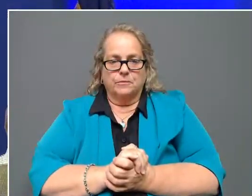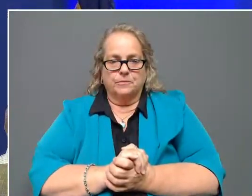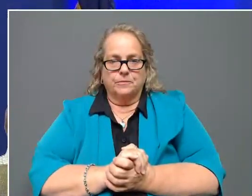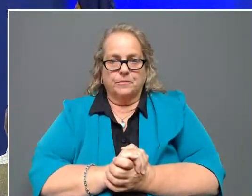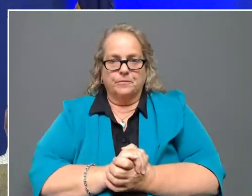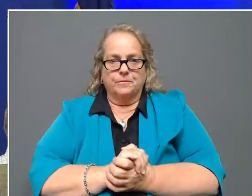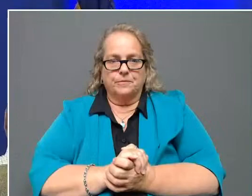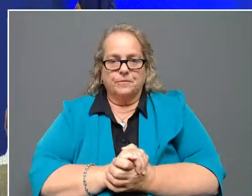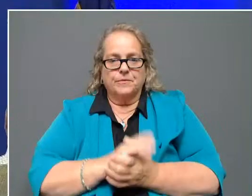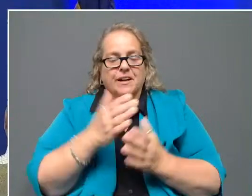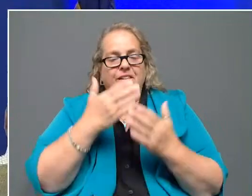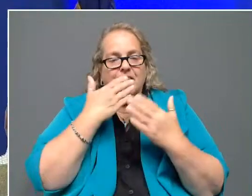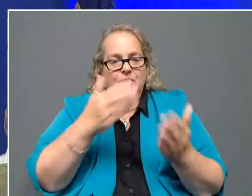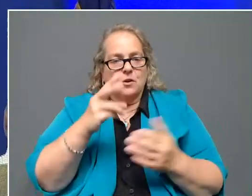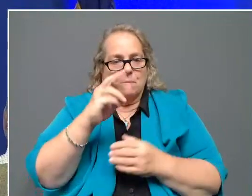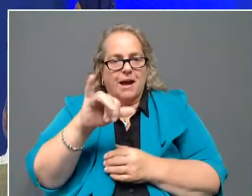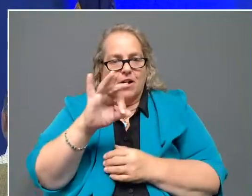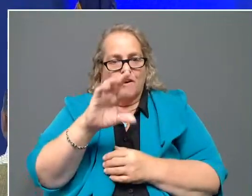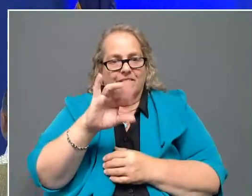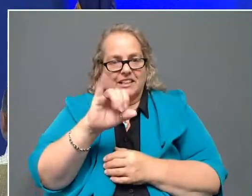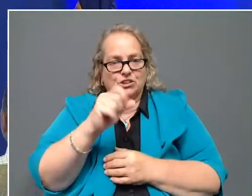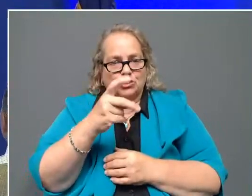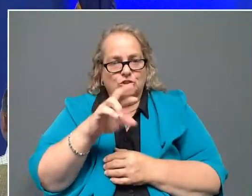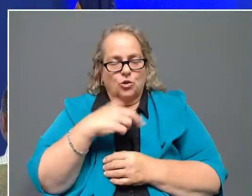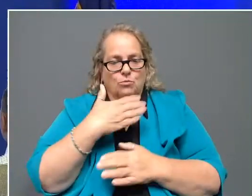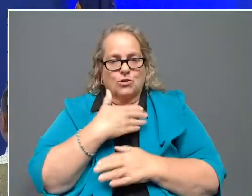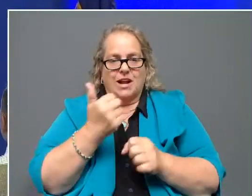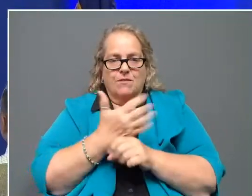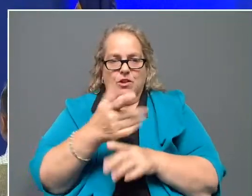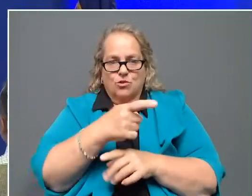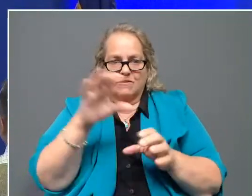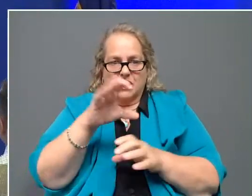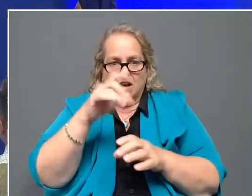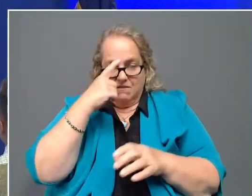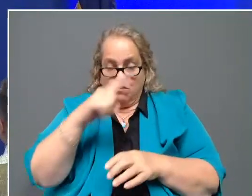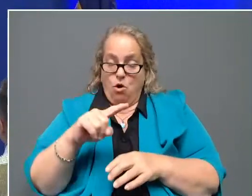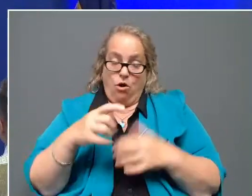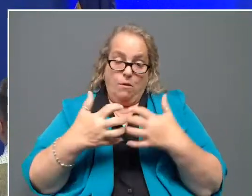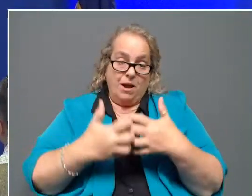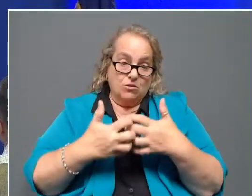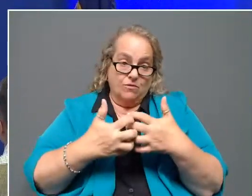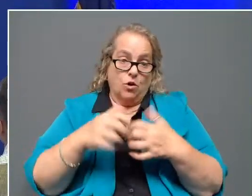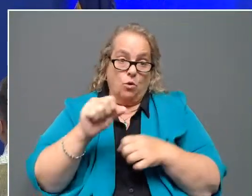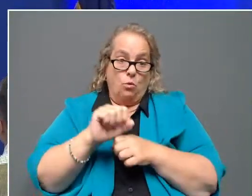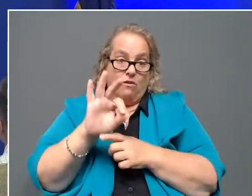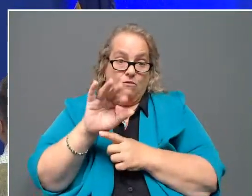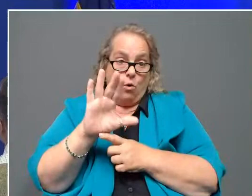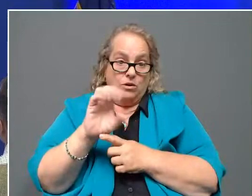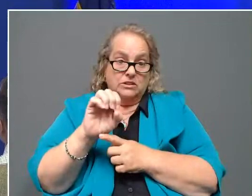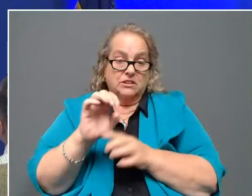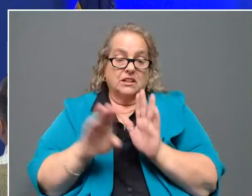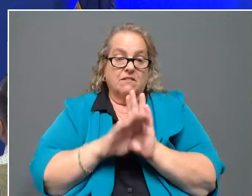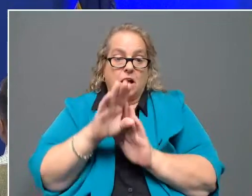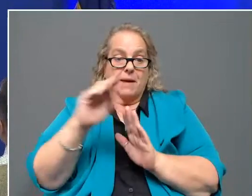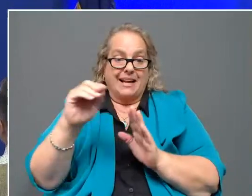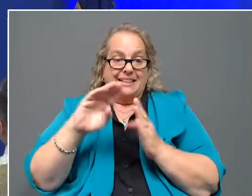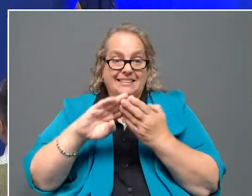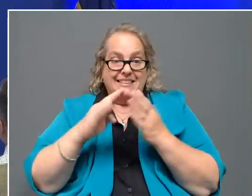Thank you, Mayor Fischer. We really appreciate everything you've done for manufacturing, workforce development, and really the city's economic development in